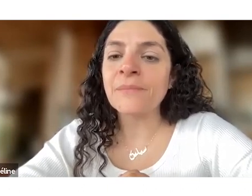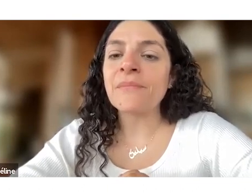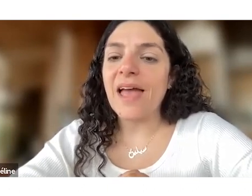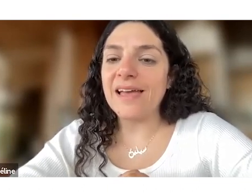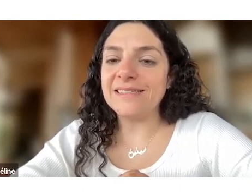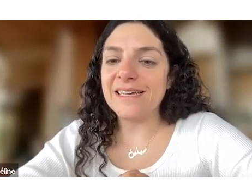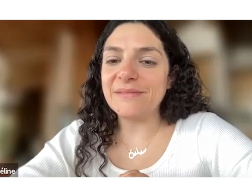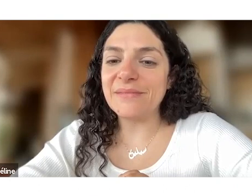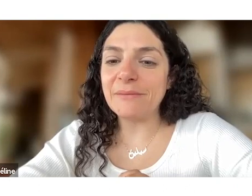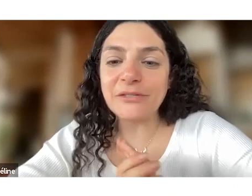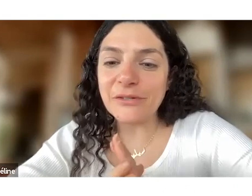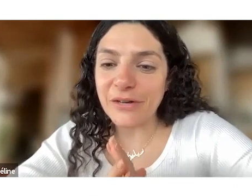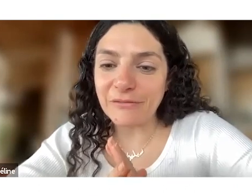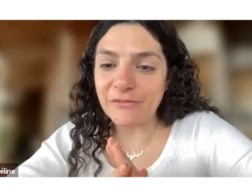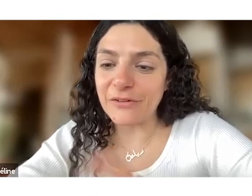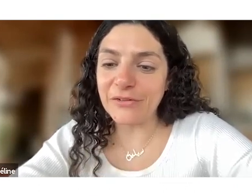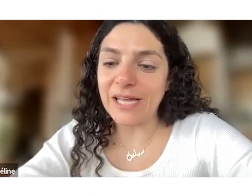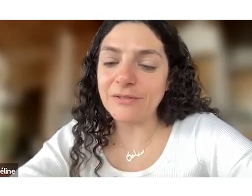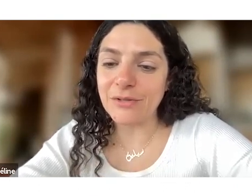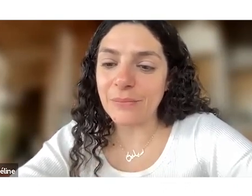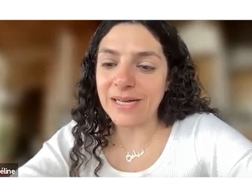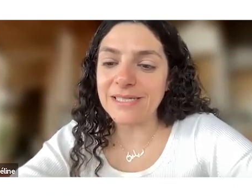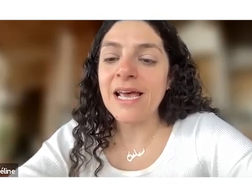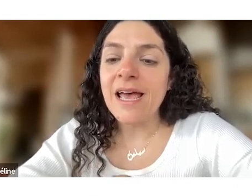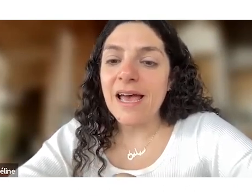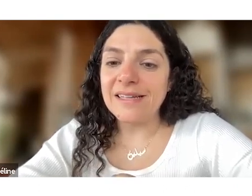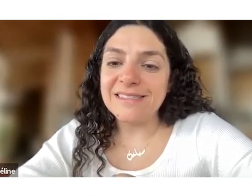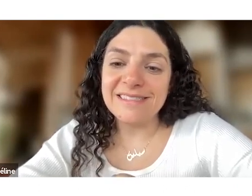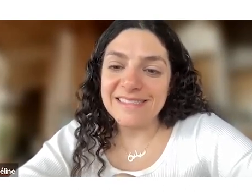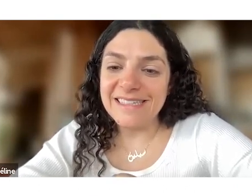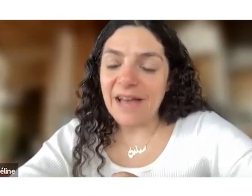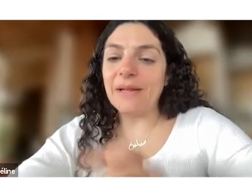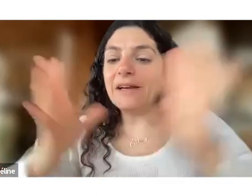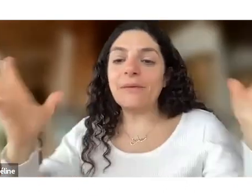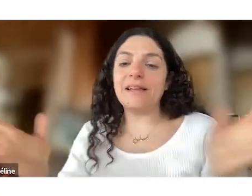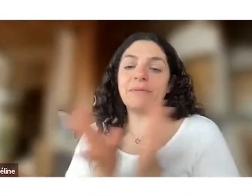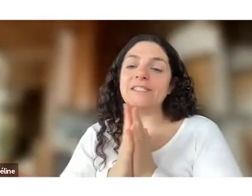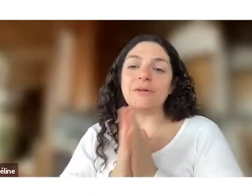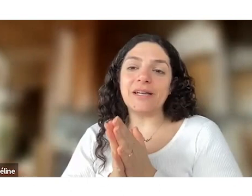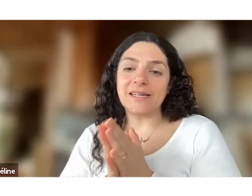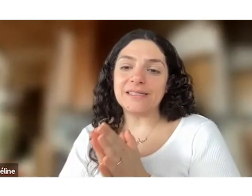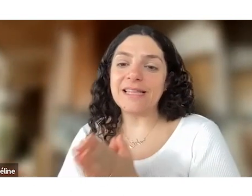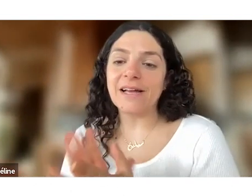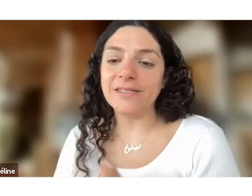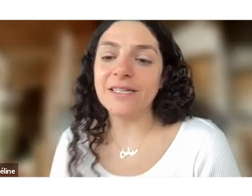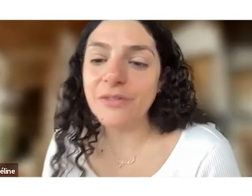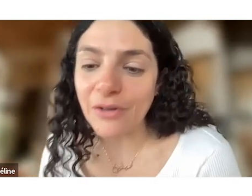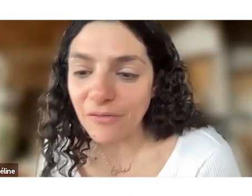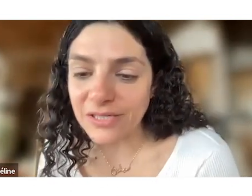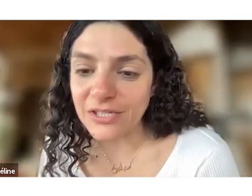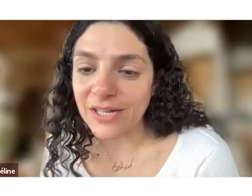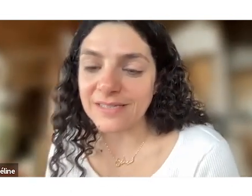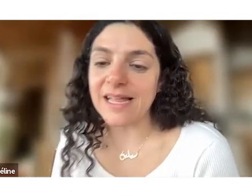Rami, and we're so grateful for you. Thank you so much. And yeah, I mean, anyone, please join us on Slack, continue